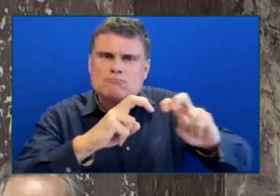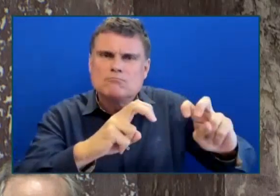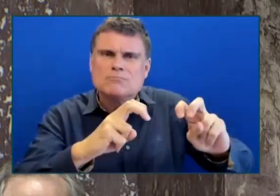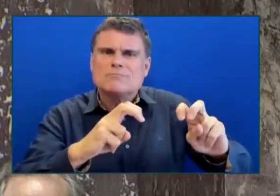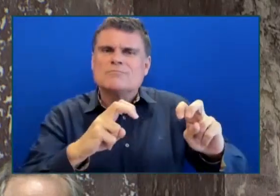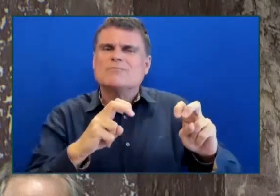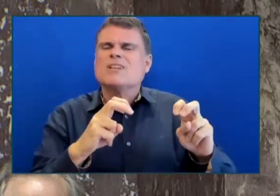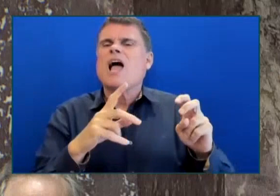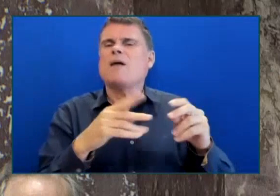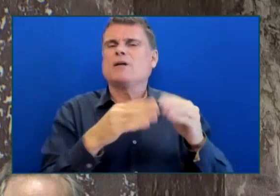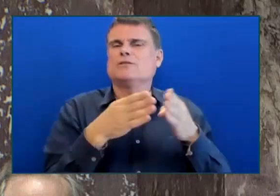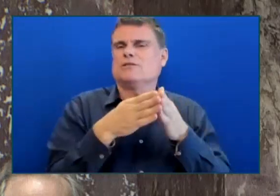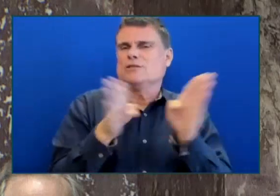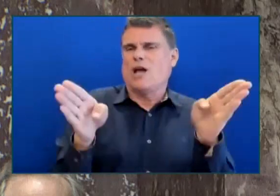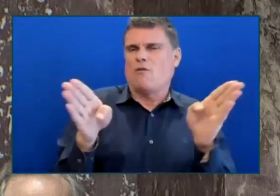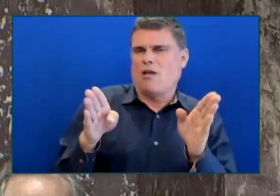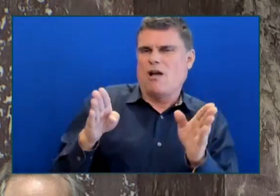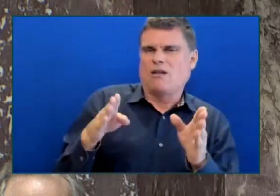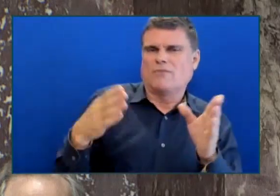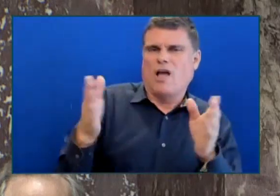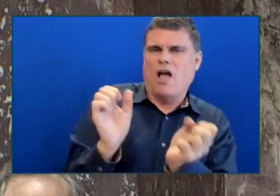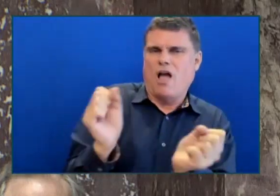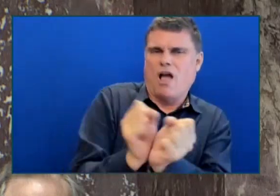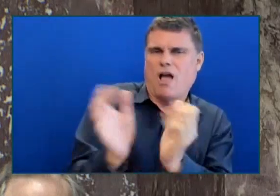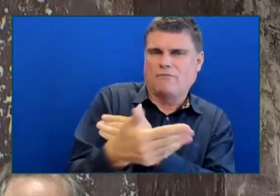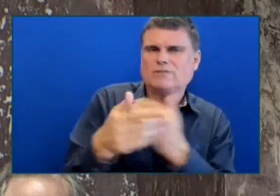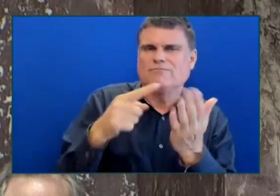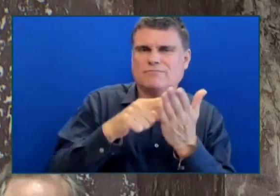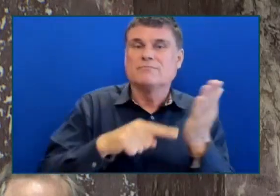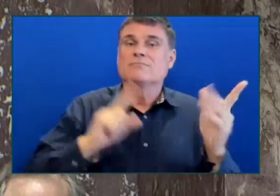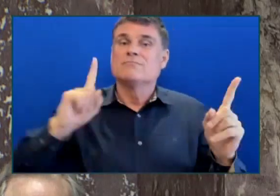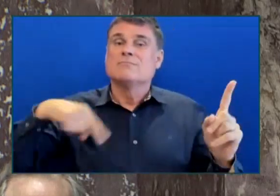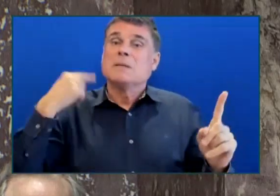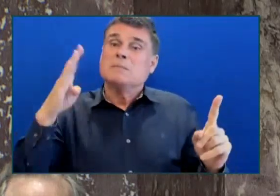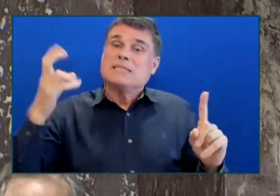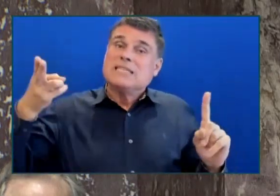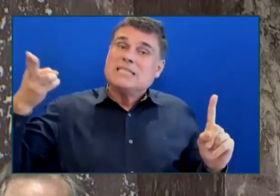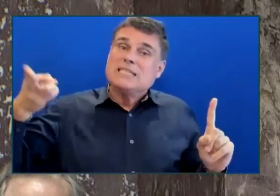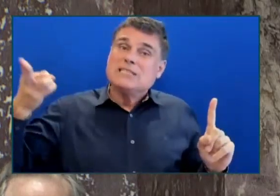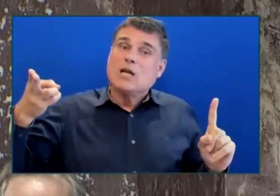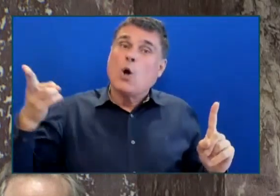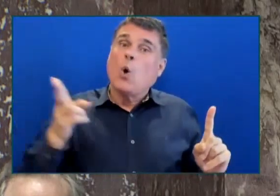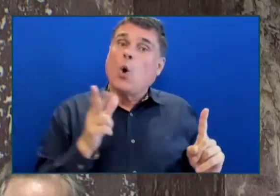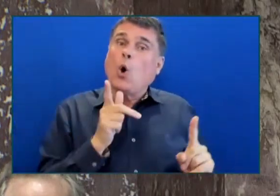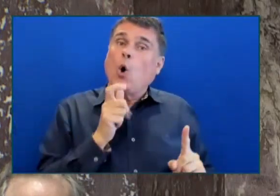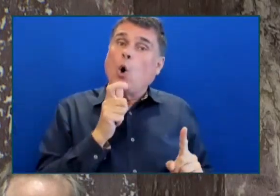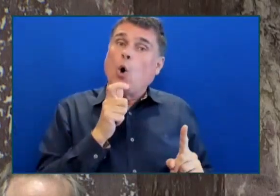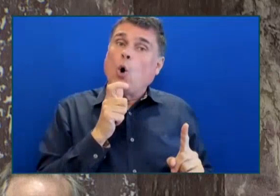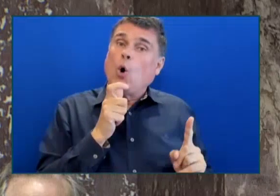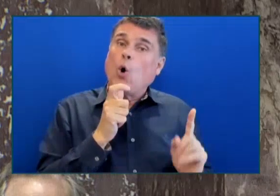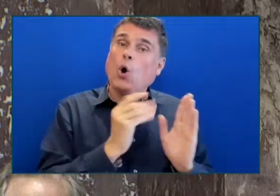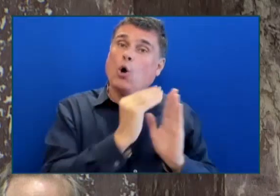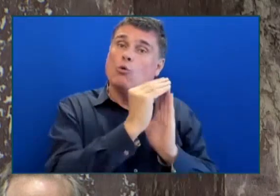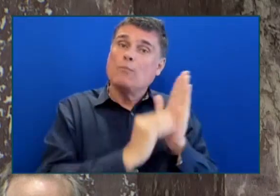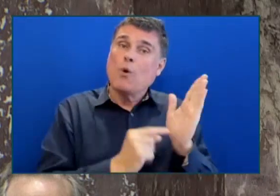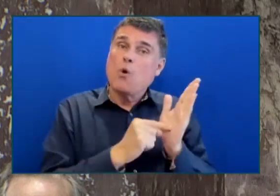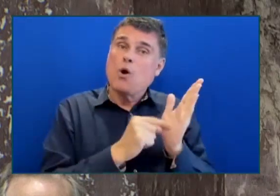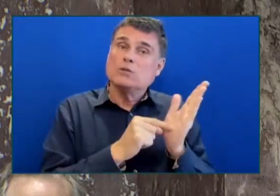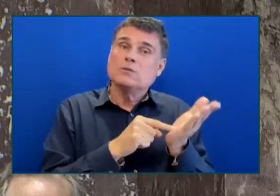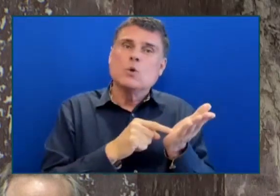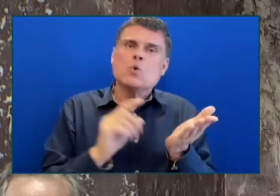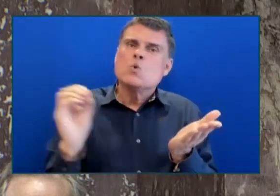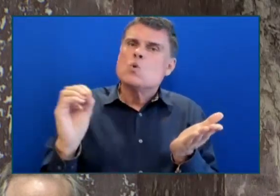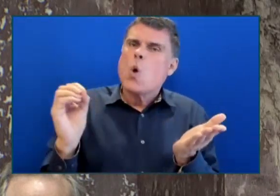under Section 25 unredacted, so the public could see all the issues that Ernst & Young discovered, Honourable Speaker. Now, this is